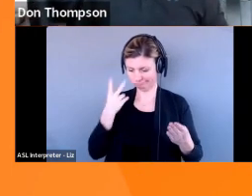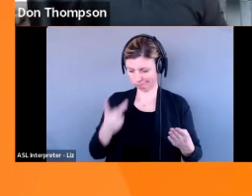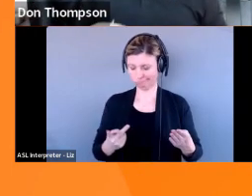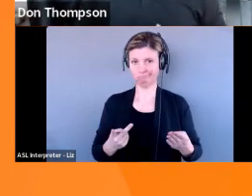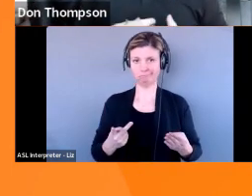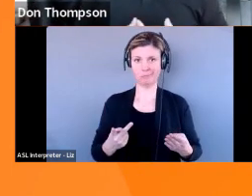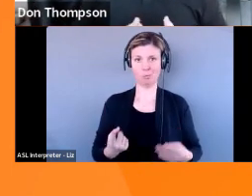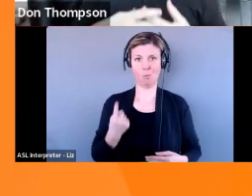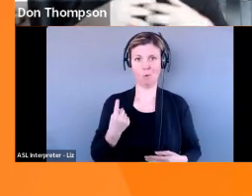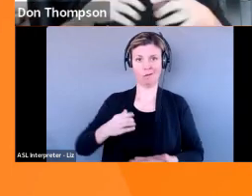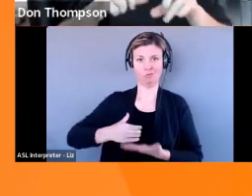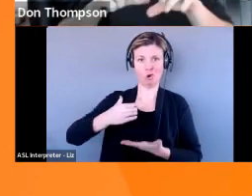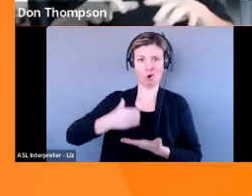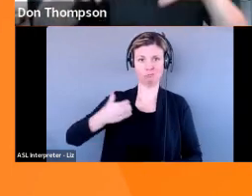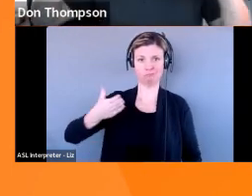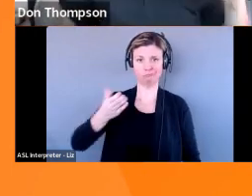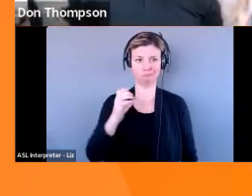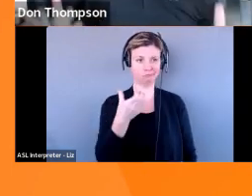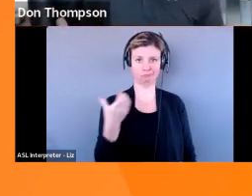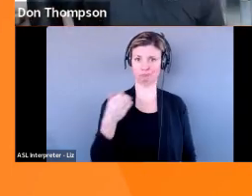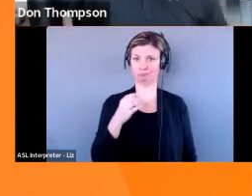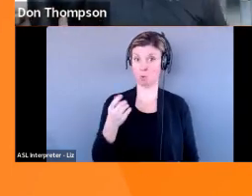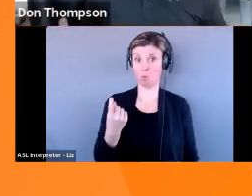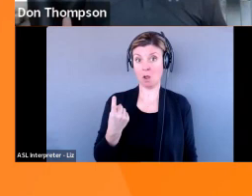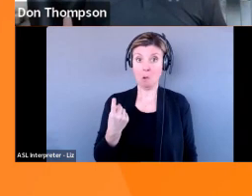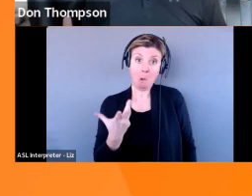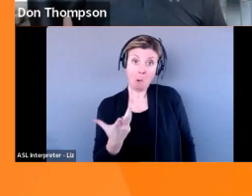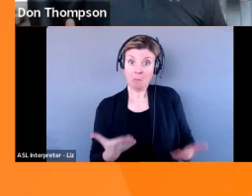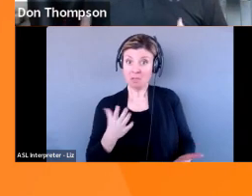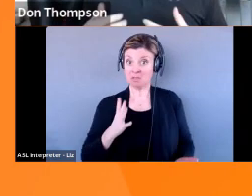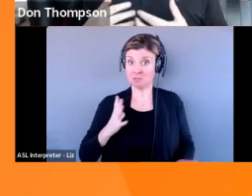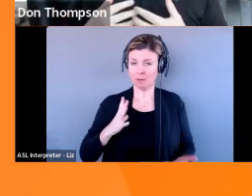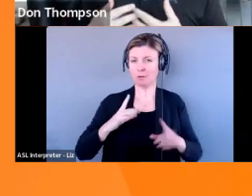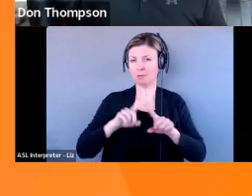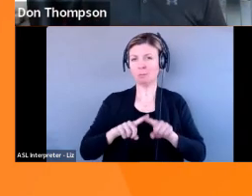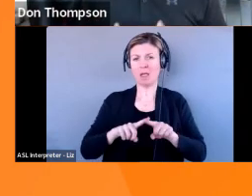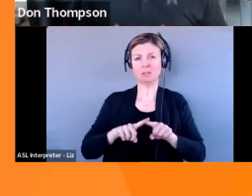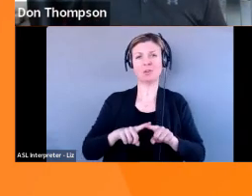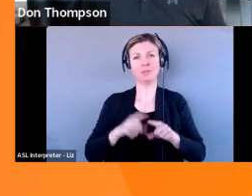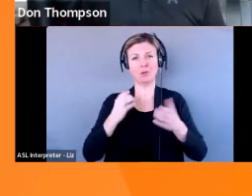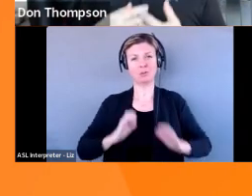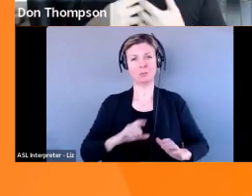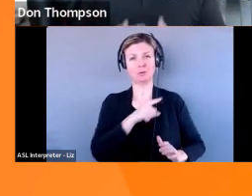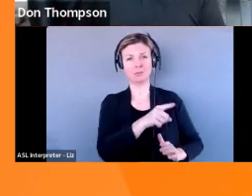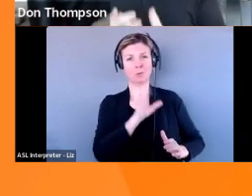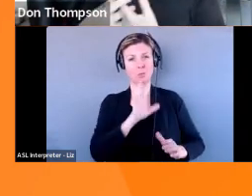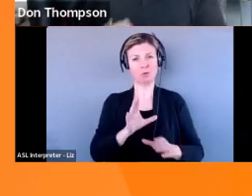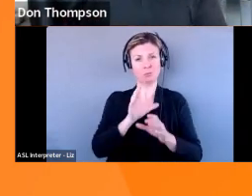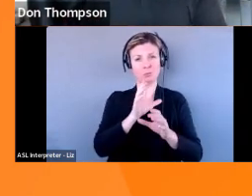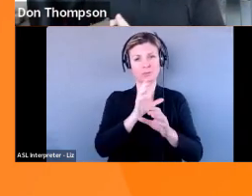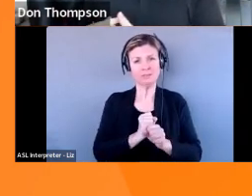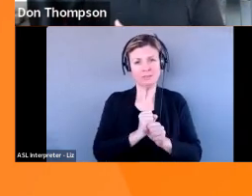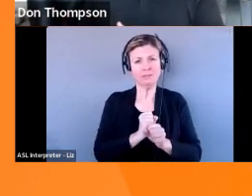okay? It just depends on the overall package that the customer is receiving, and generally how they're going